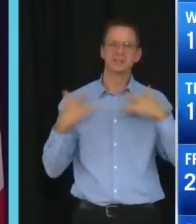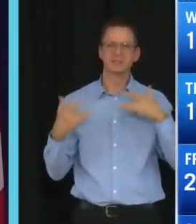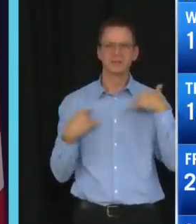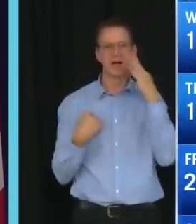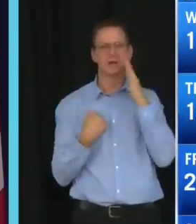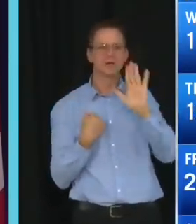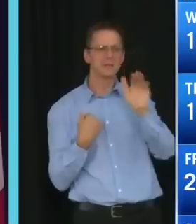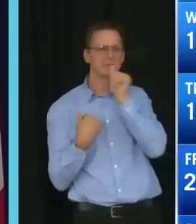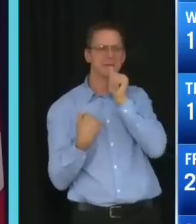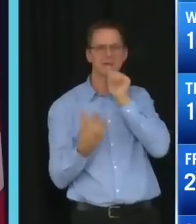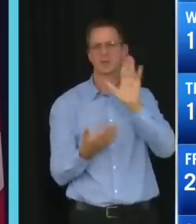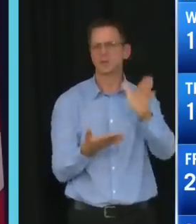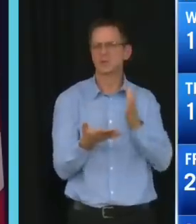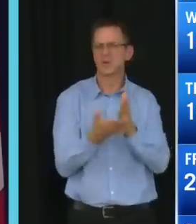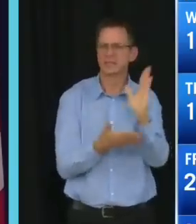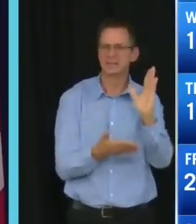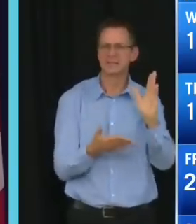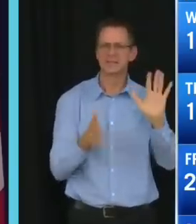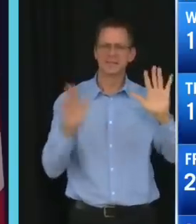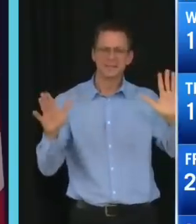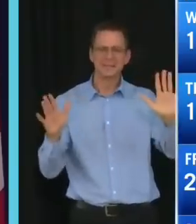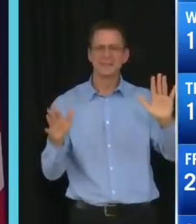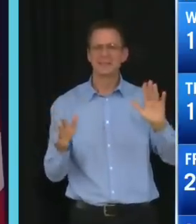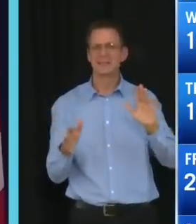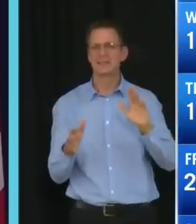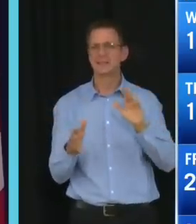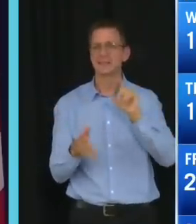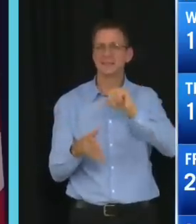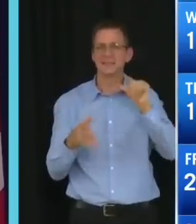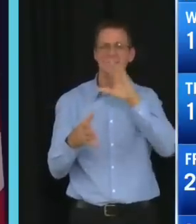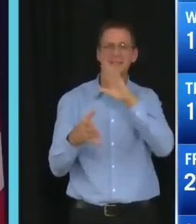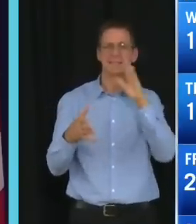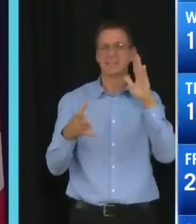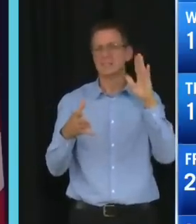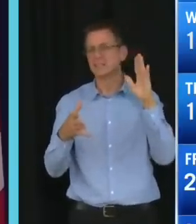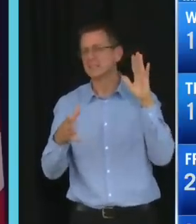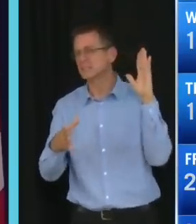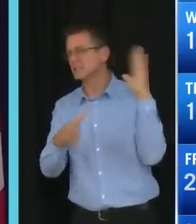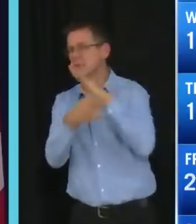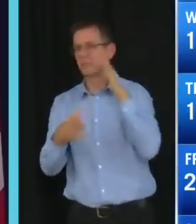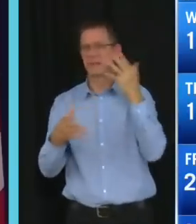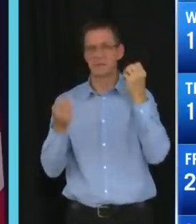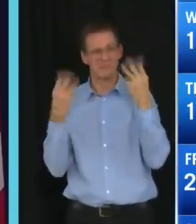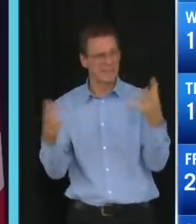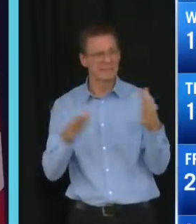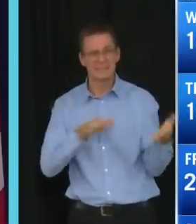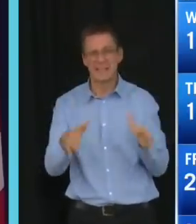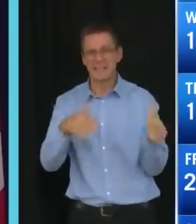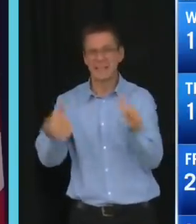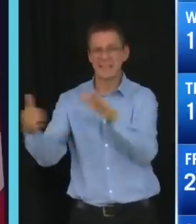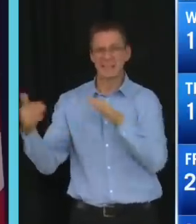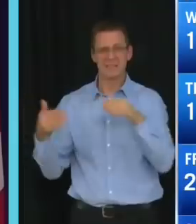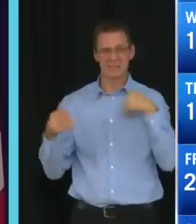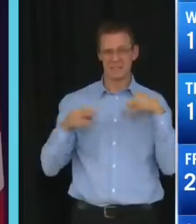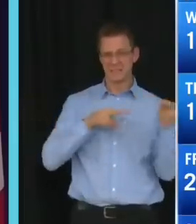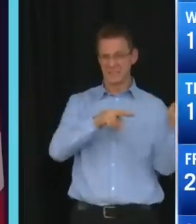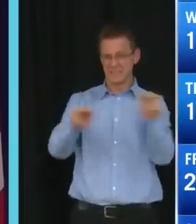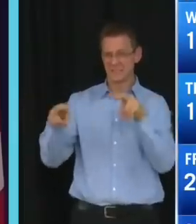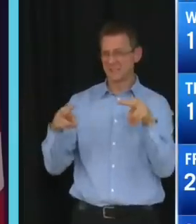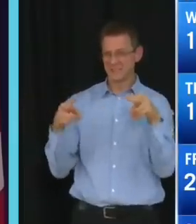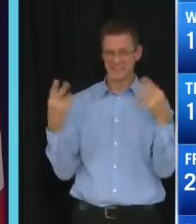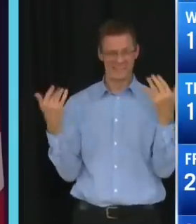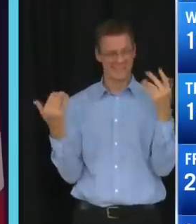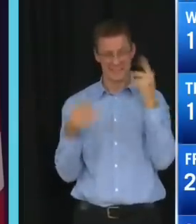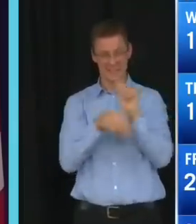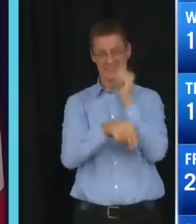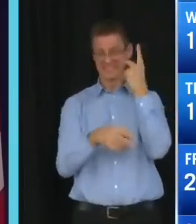deaths. We must deal with the reality that we are facing. We cannot wish it away. Morally, ethically, and